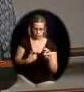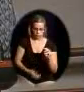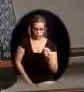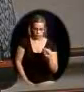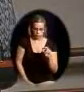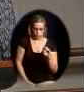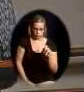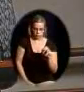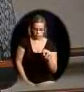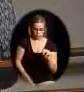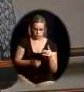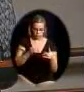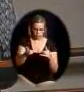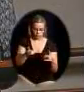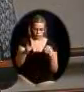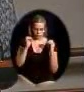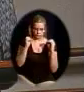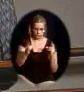Education,